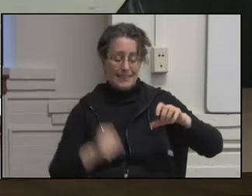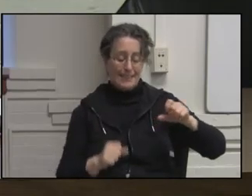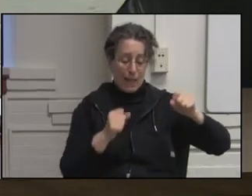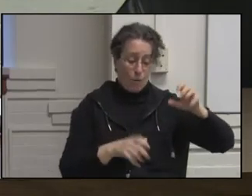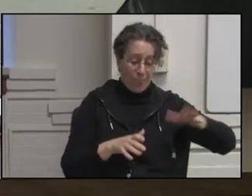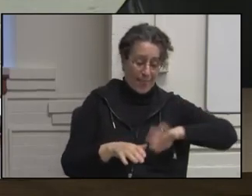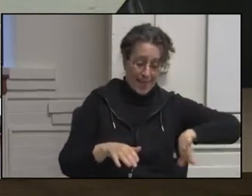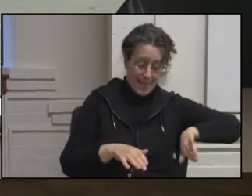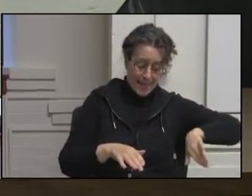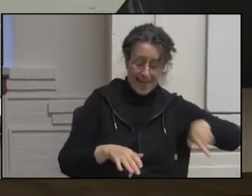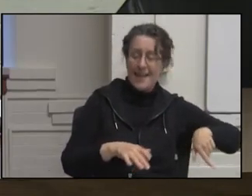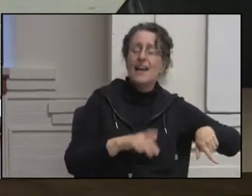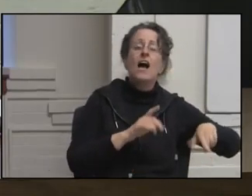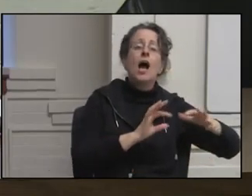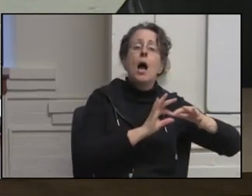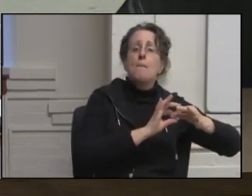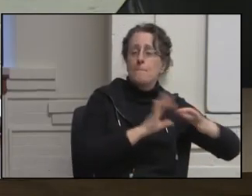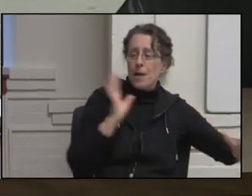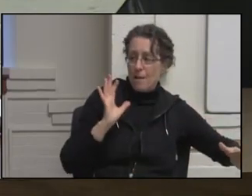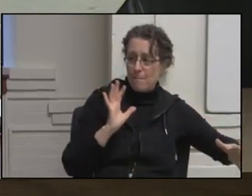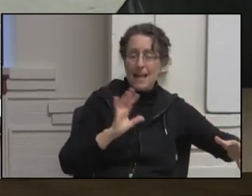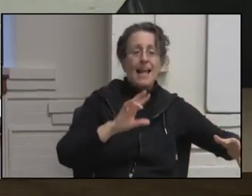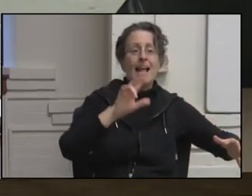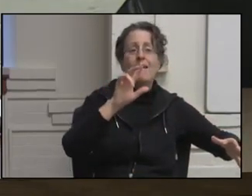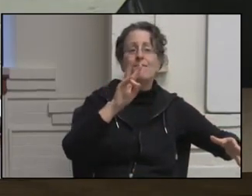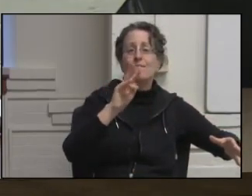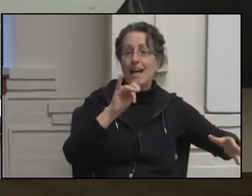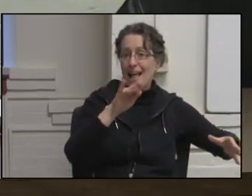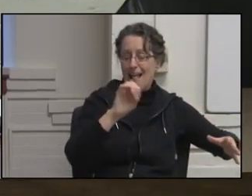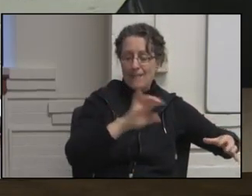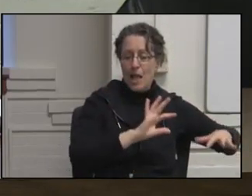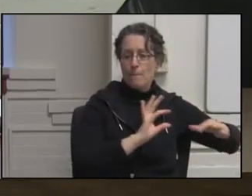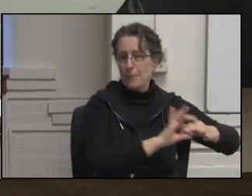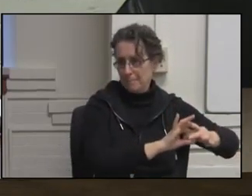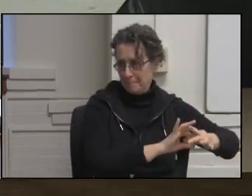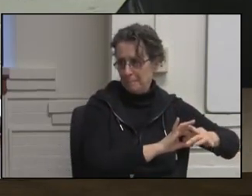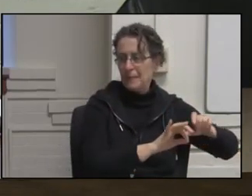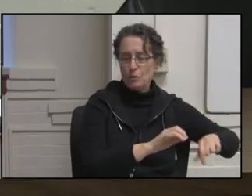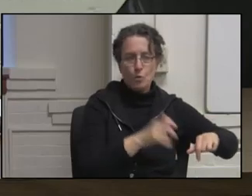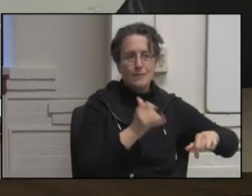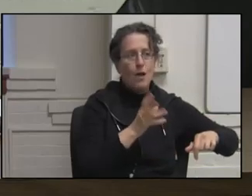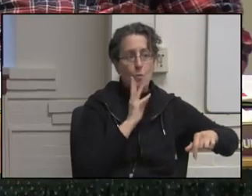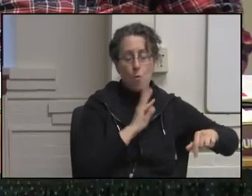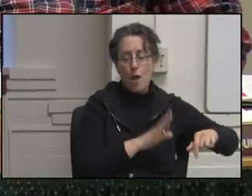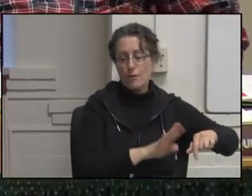pipe in and a valve. So now we're off and running up the street. Any other